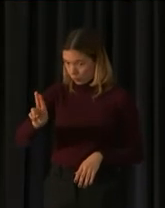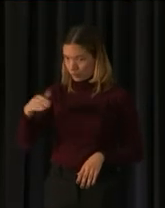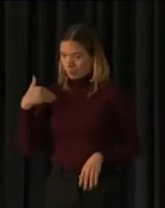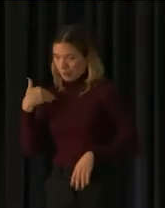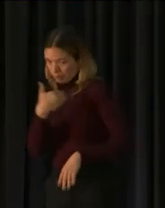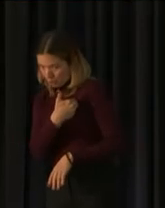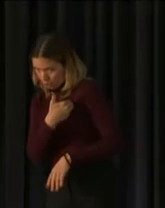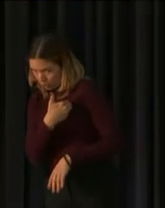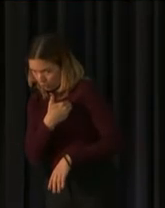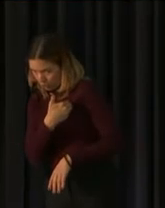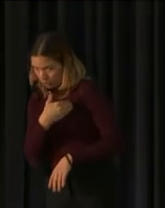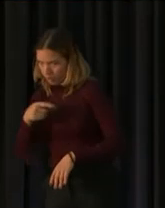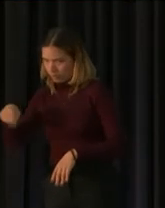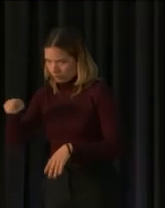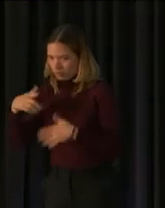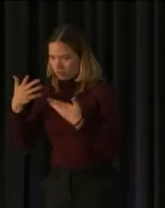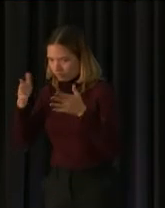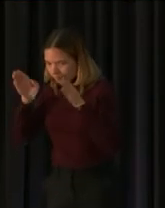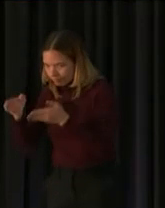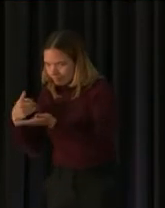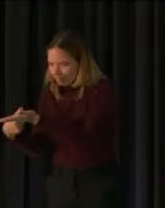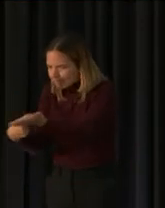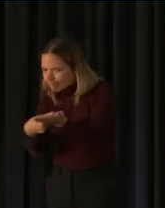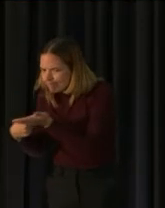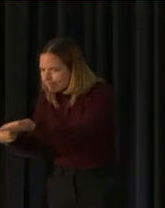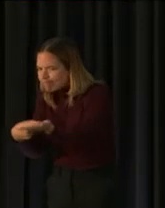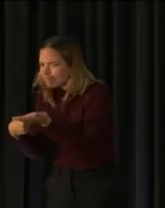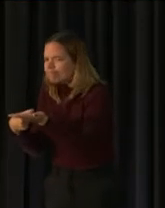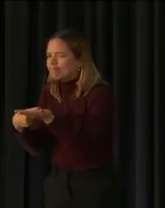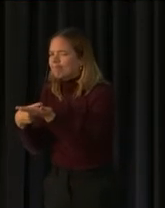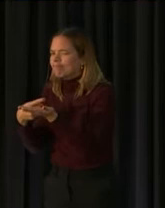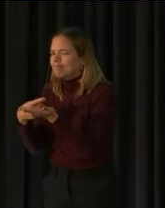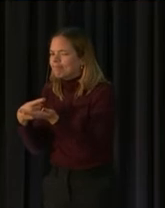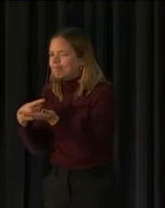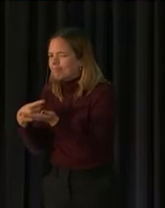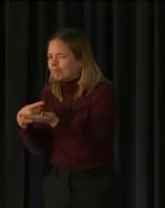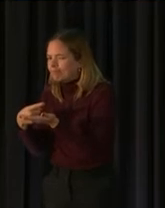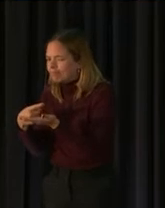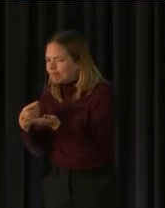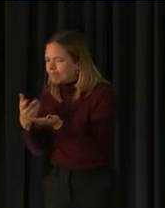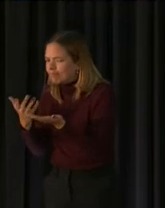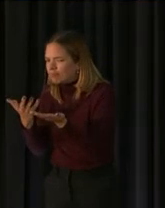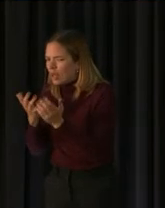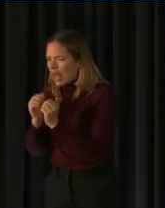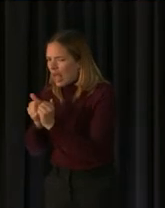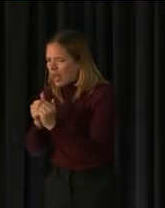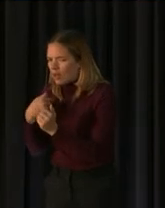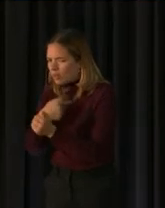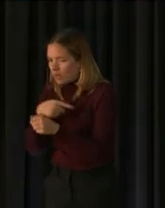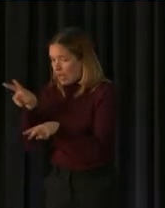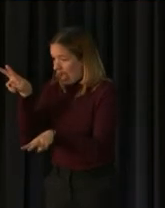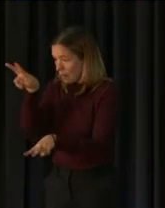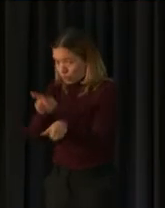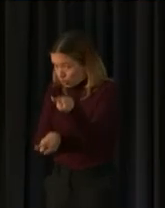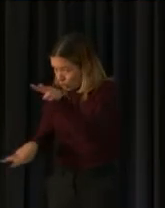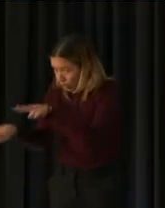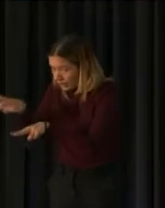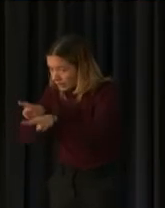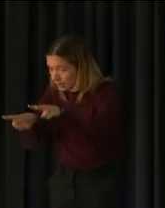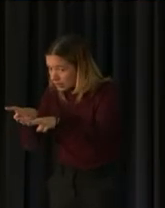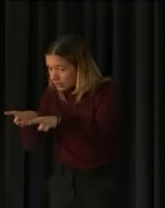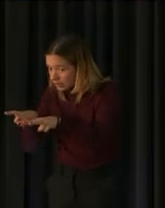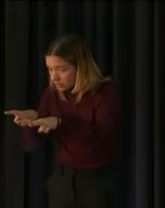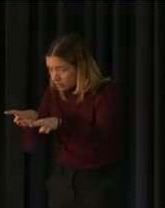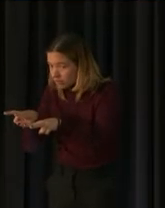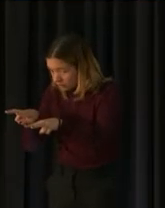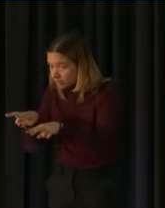and what was sort of implemented during that time was walk through our buildings to make sure that, again, that we were ready to receive students